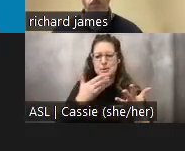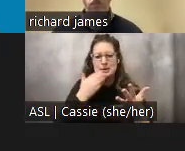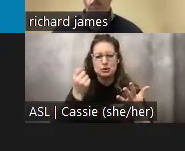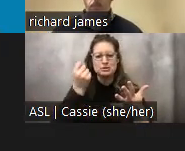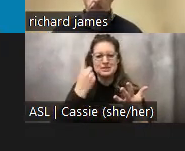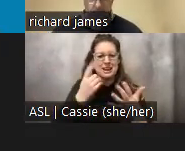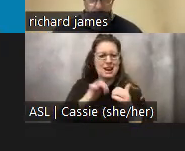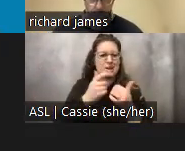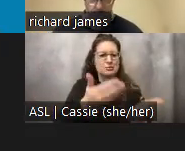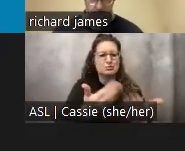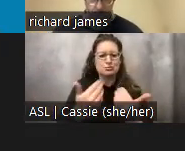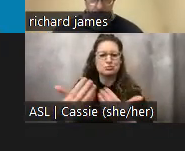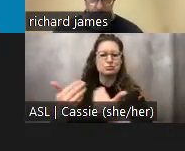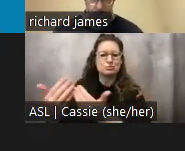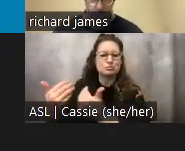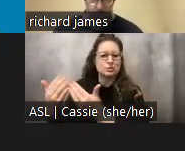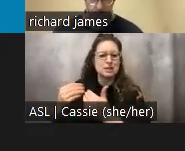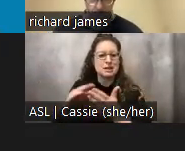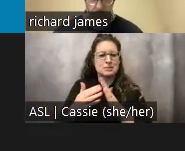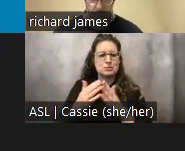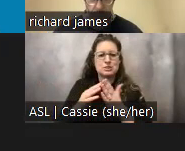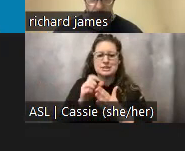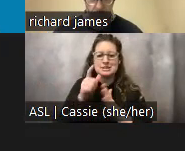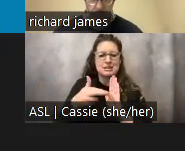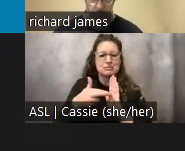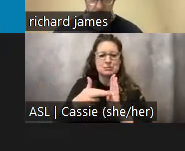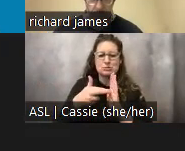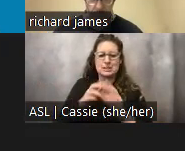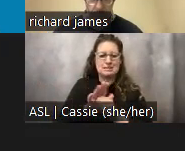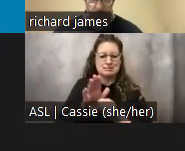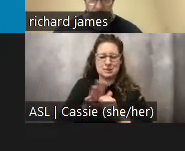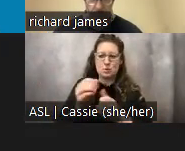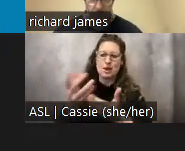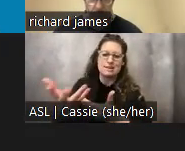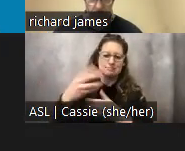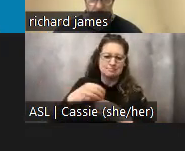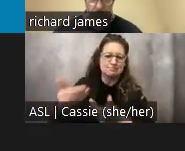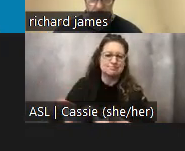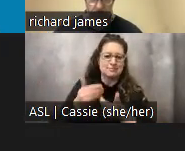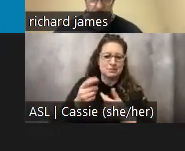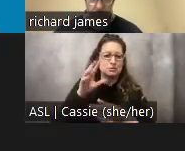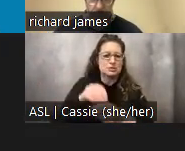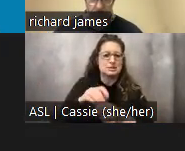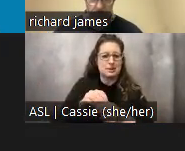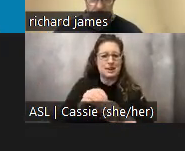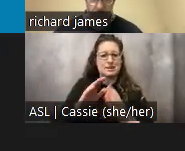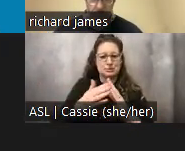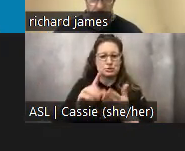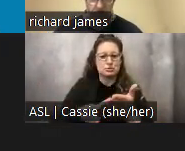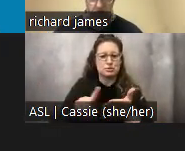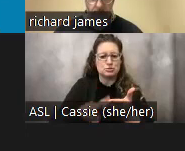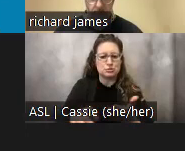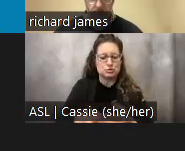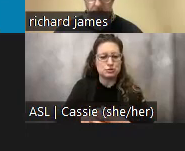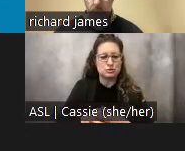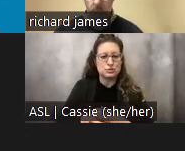underrepresented communities into critical health research opportunities. So we serve as